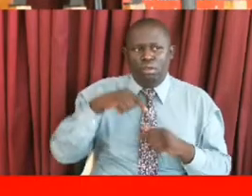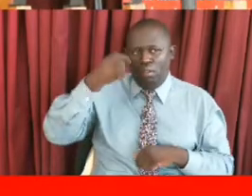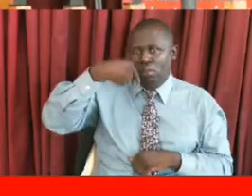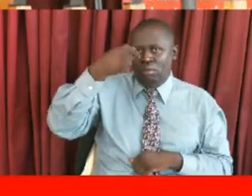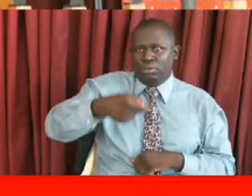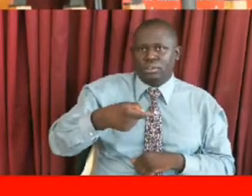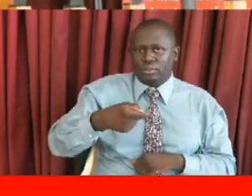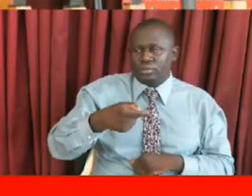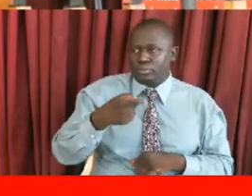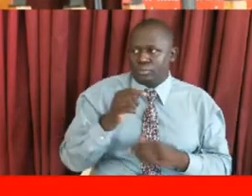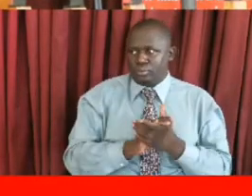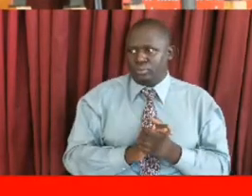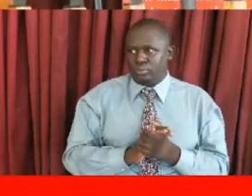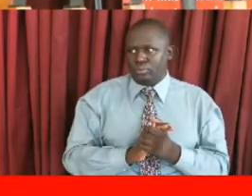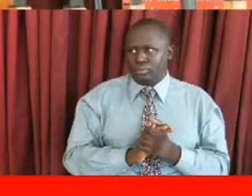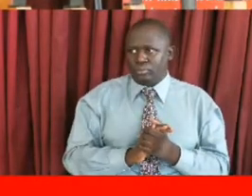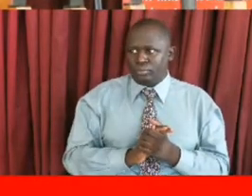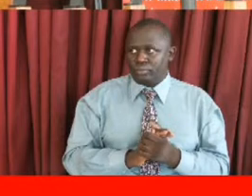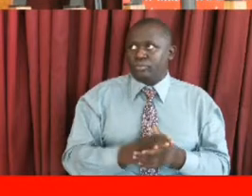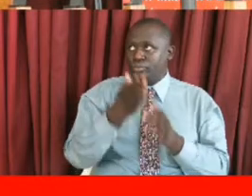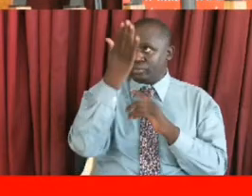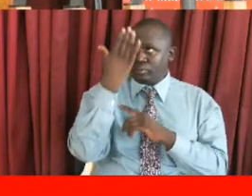hunt for Moses if